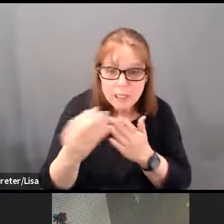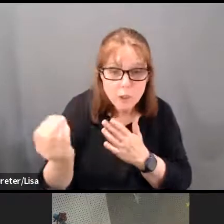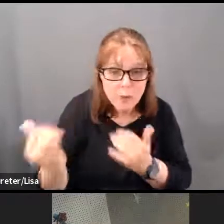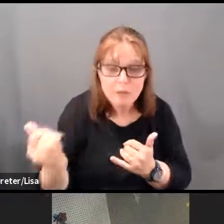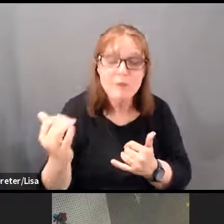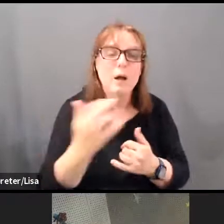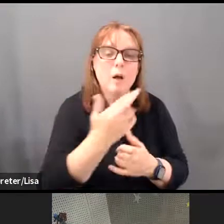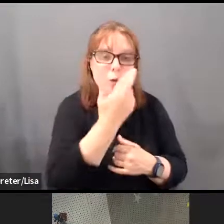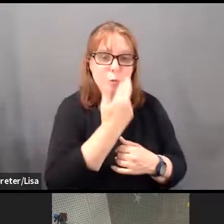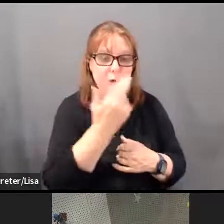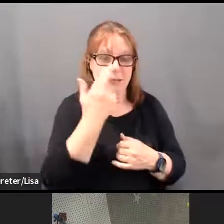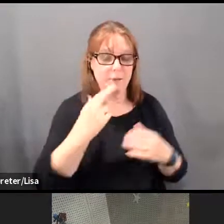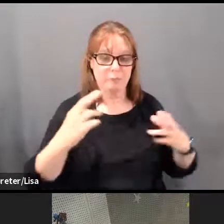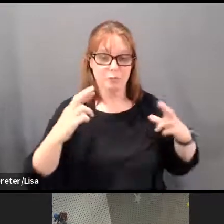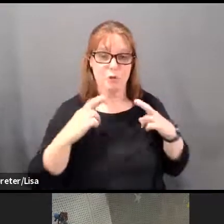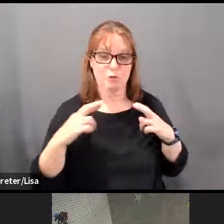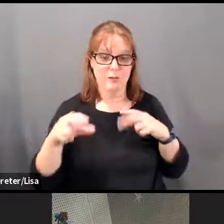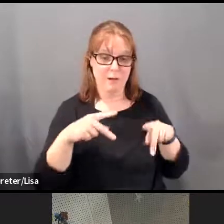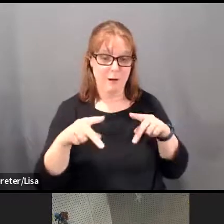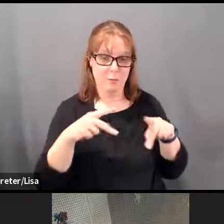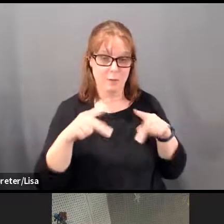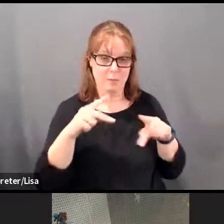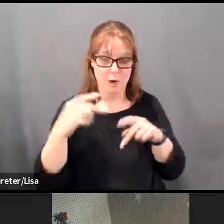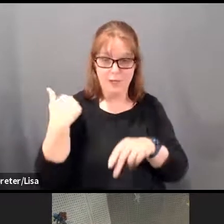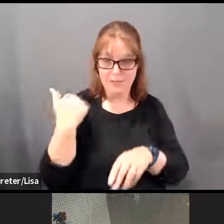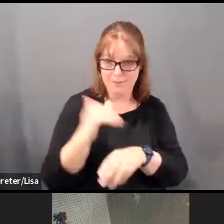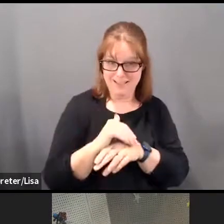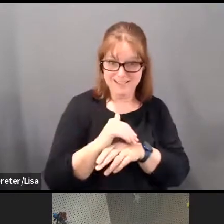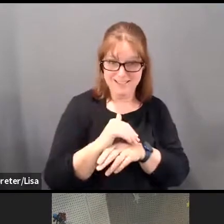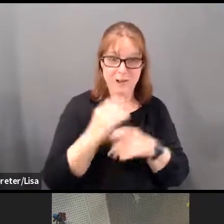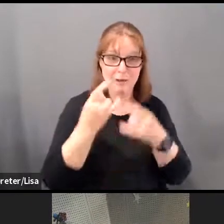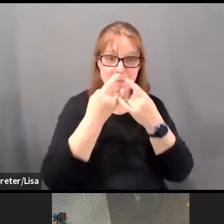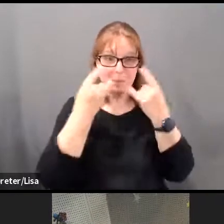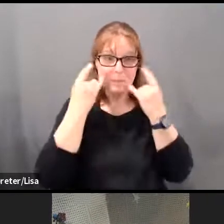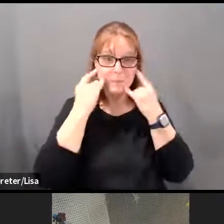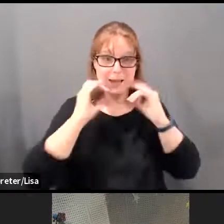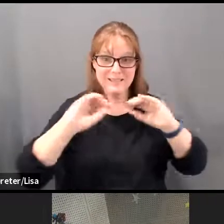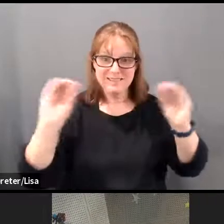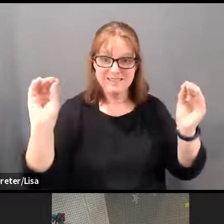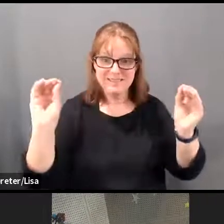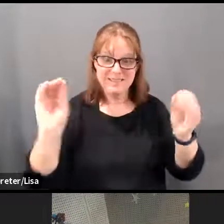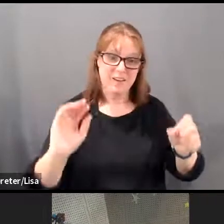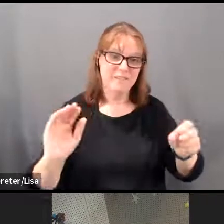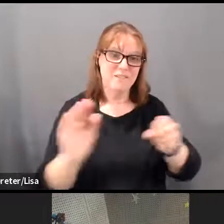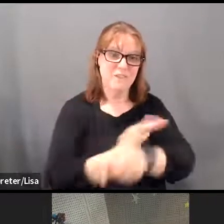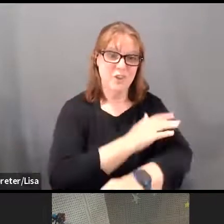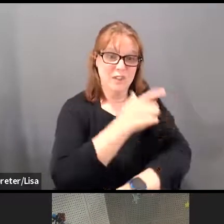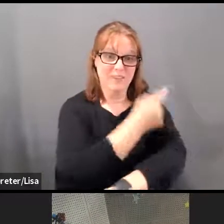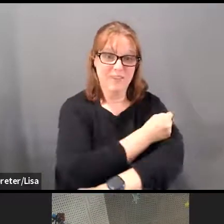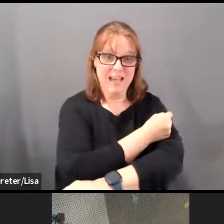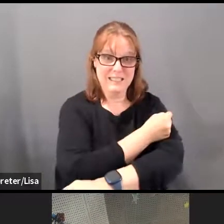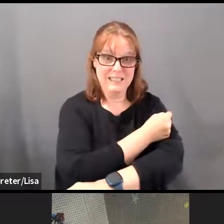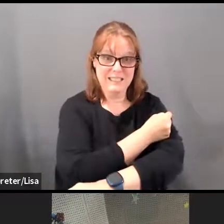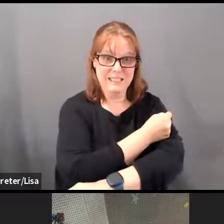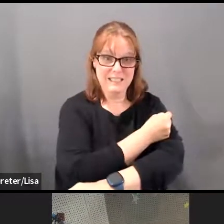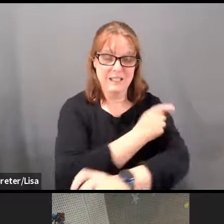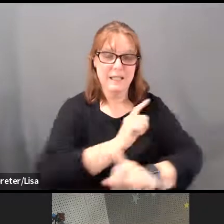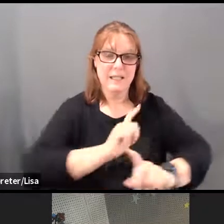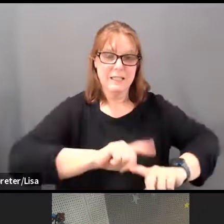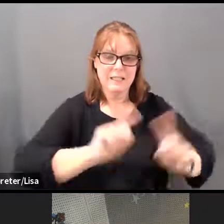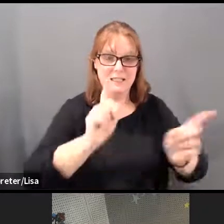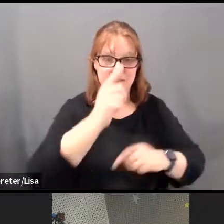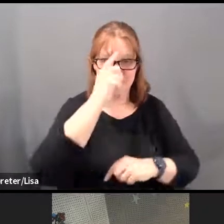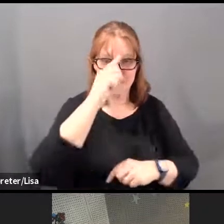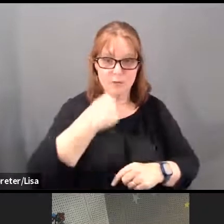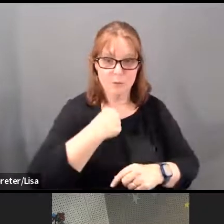night, a retirement party. For the first time, nobody's wearing masks. They're all fully vaccinated. It was different for me, but it was